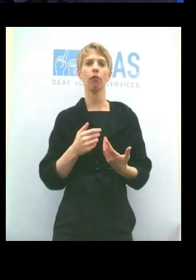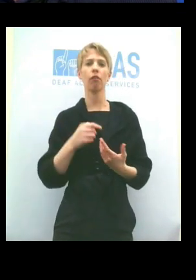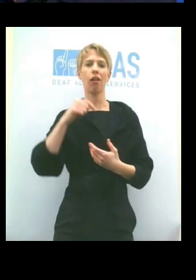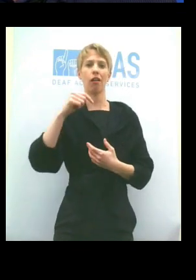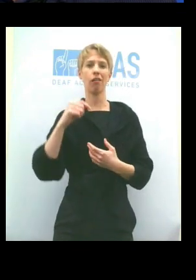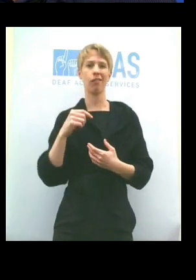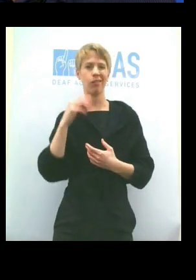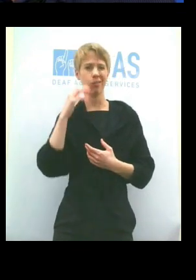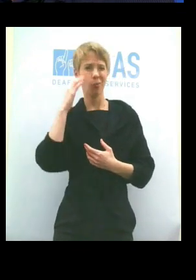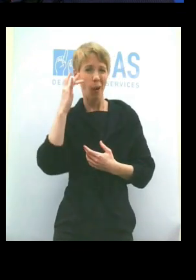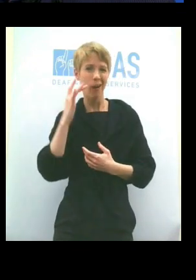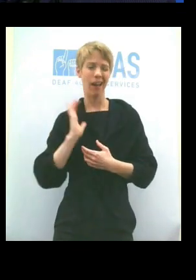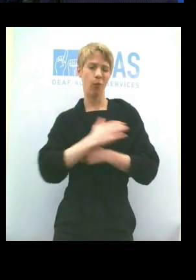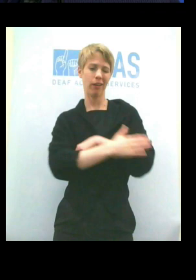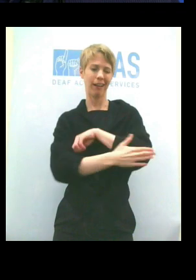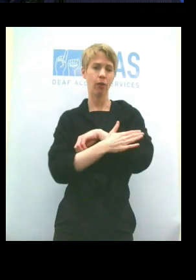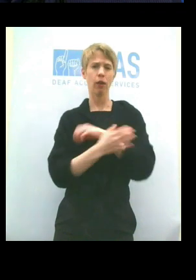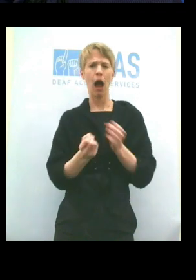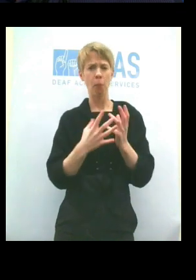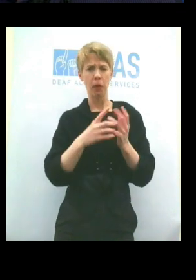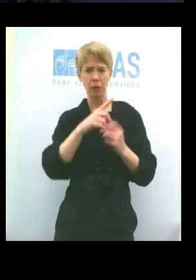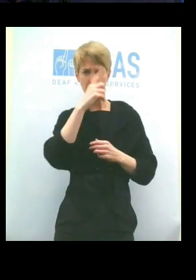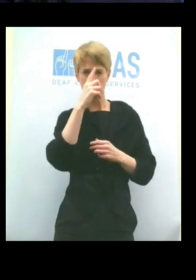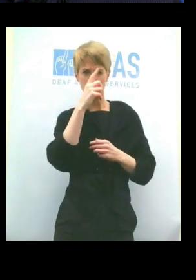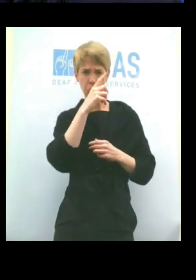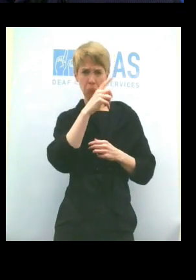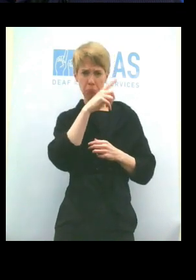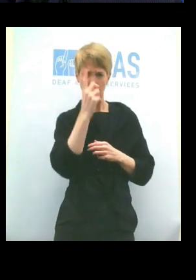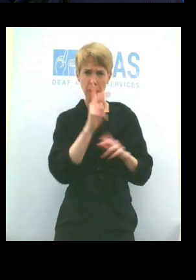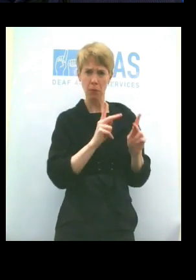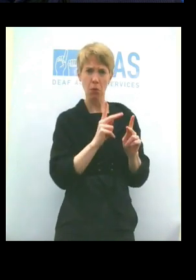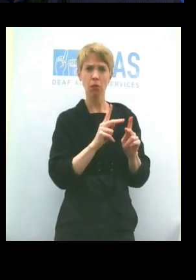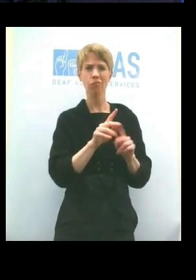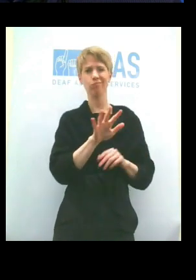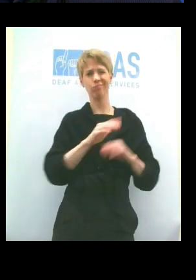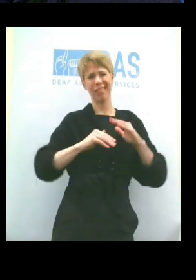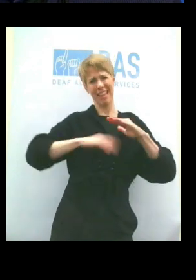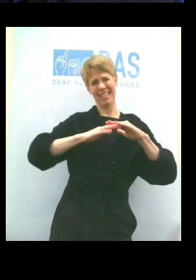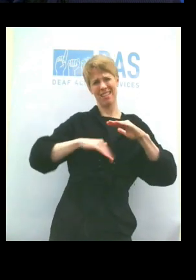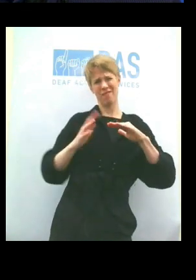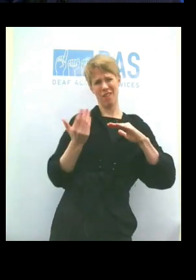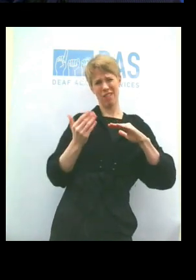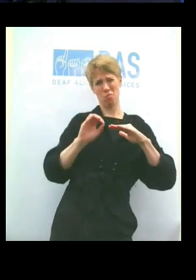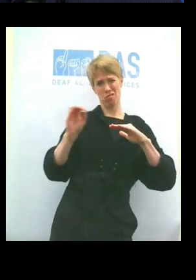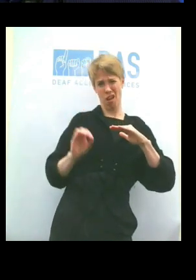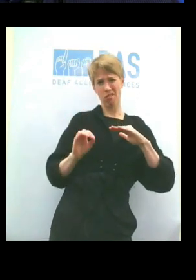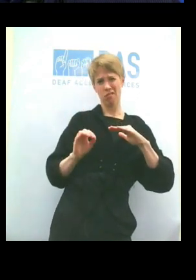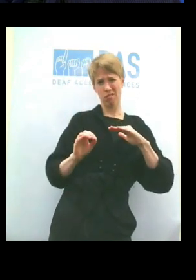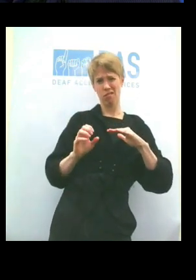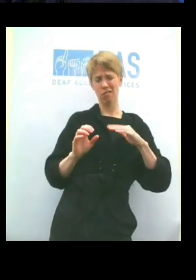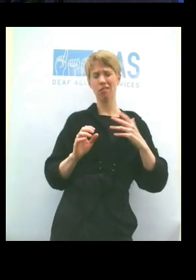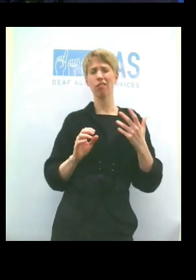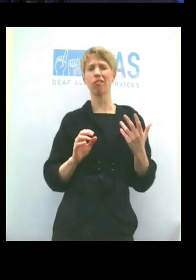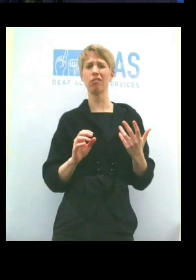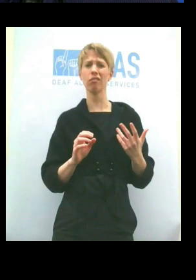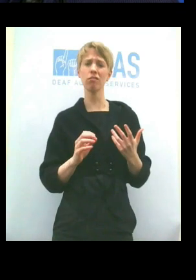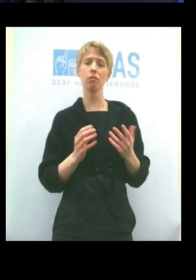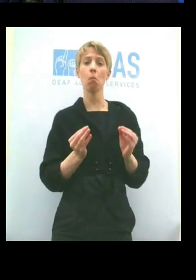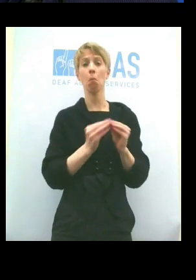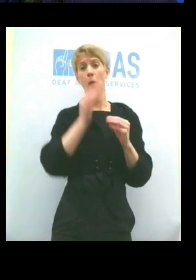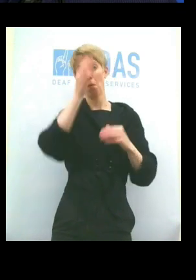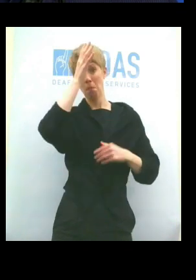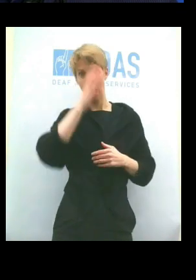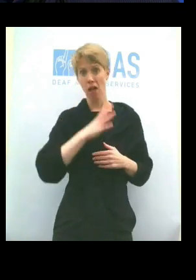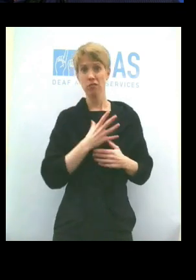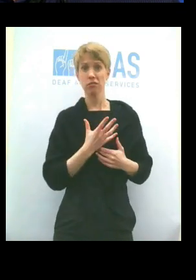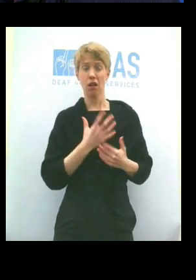little less than 15%. But it is, as you see, more males have unfortunately, I shouldn't say unfortunately, more males have